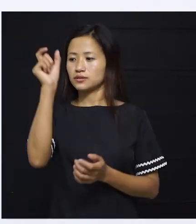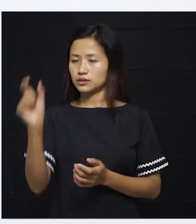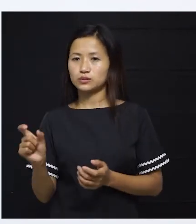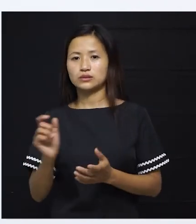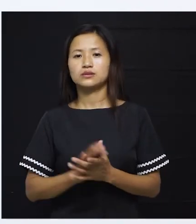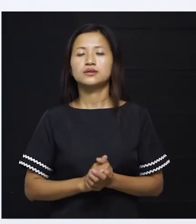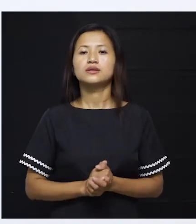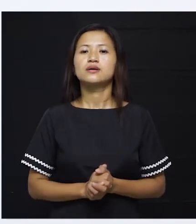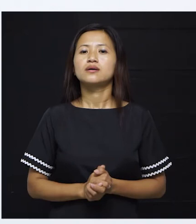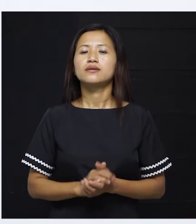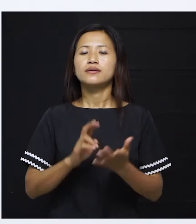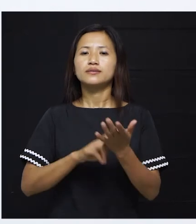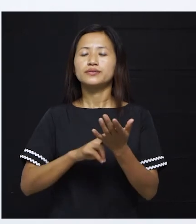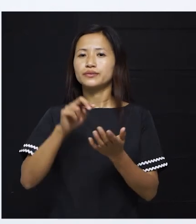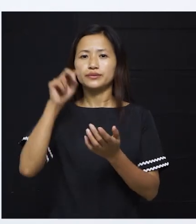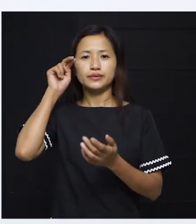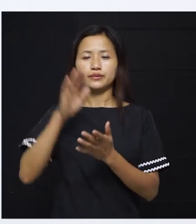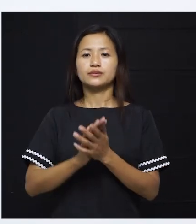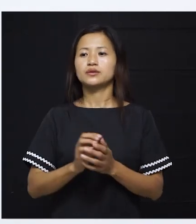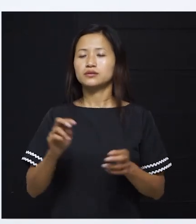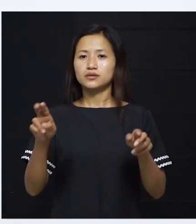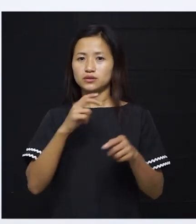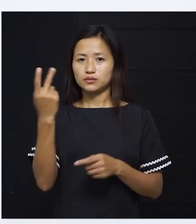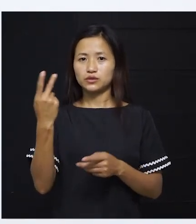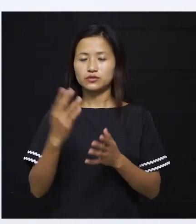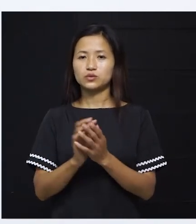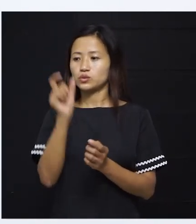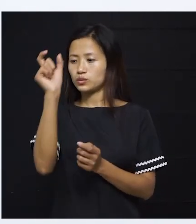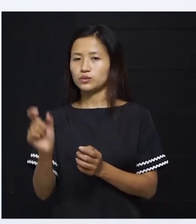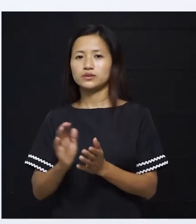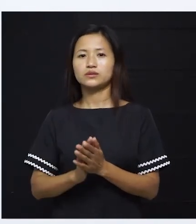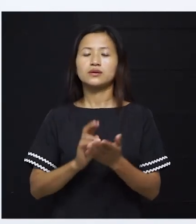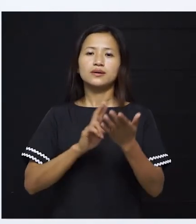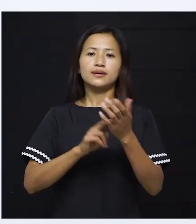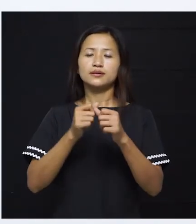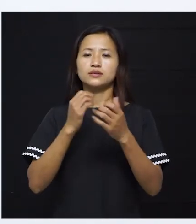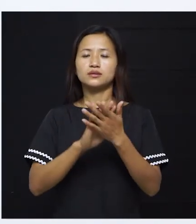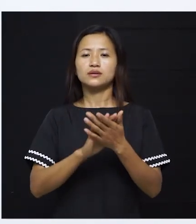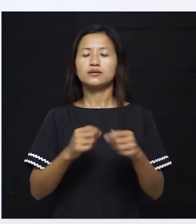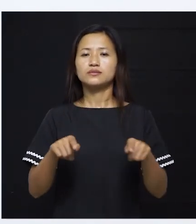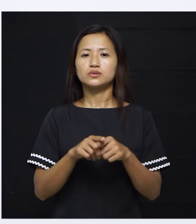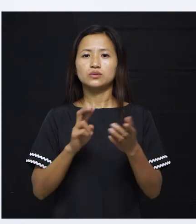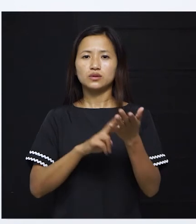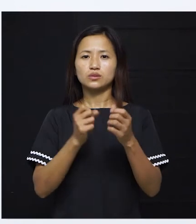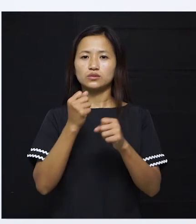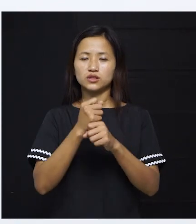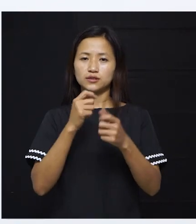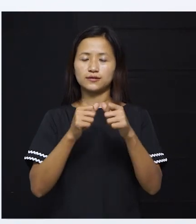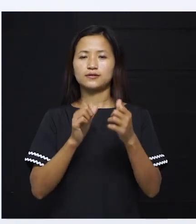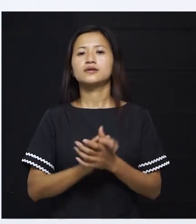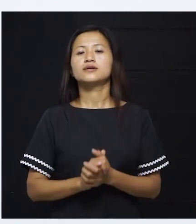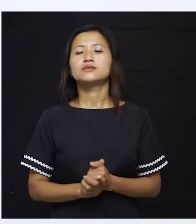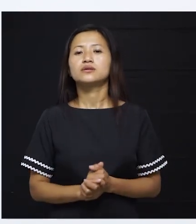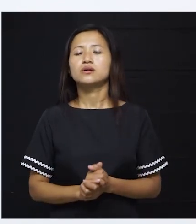is believed that the word Naga has emerged from these two words, that is Naka and Noka. So next is